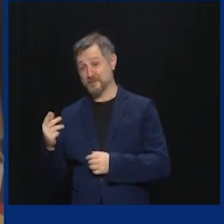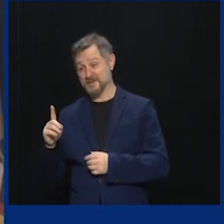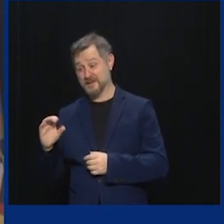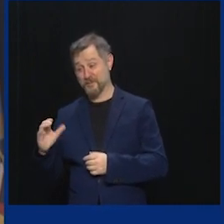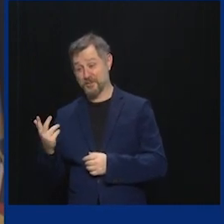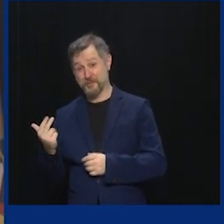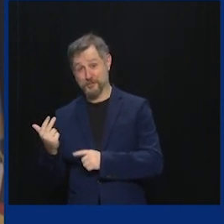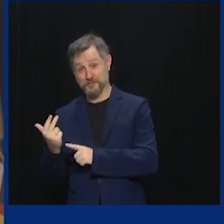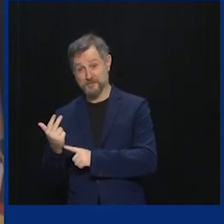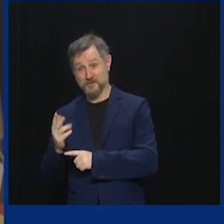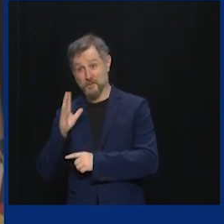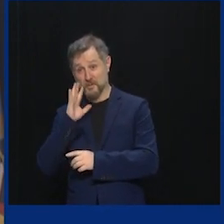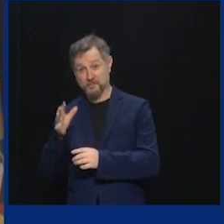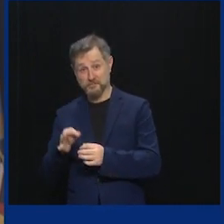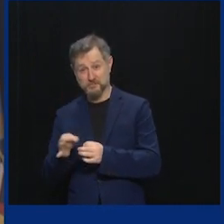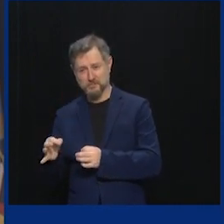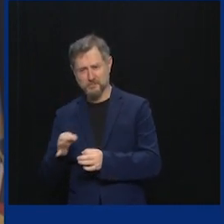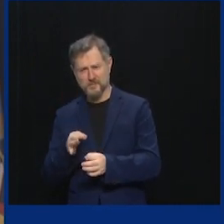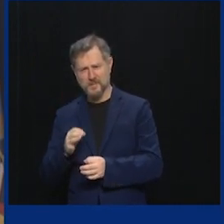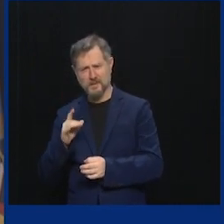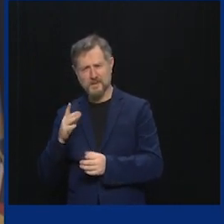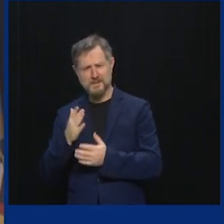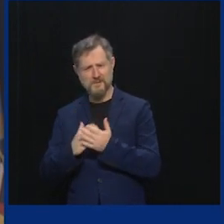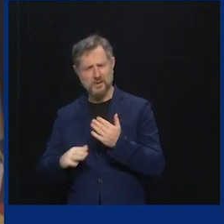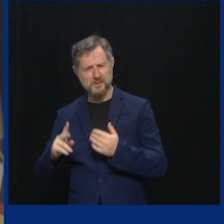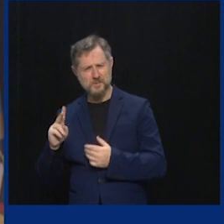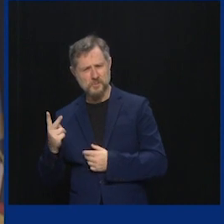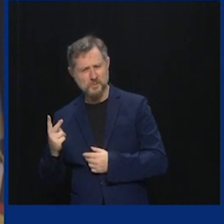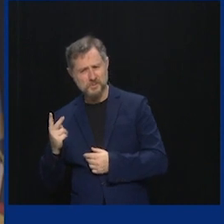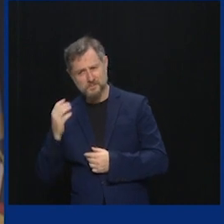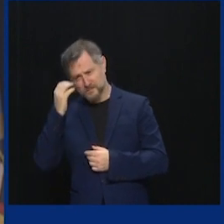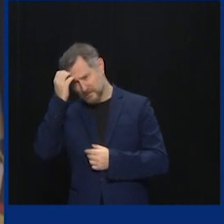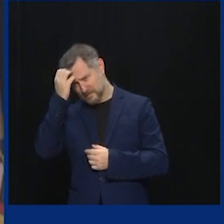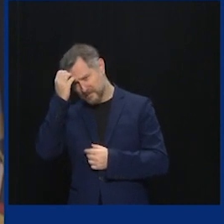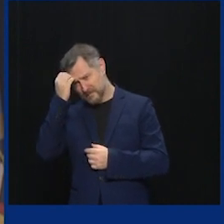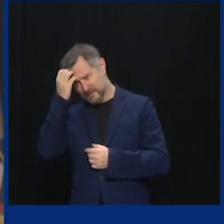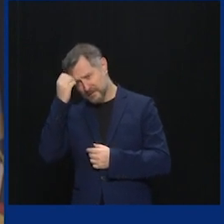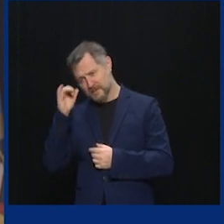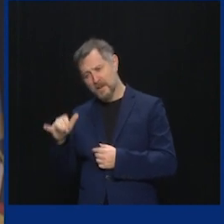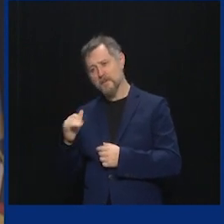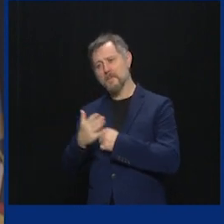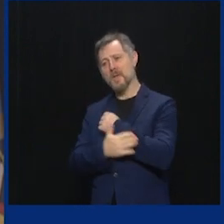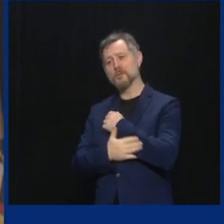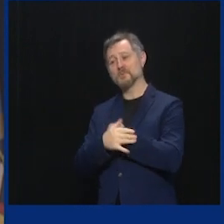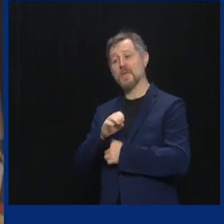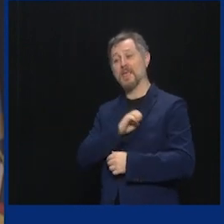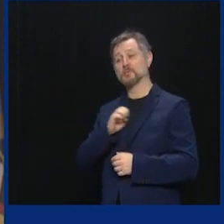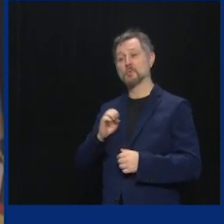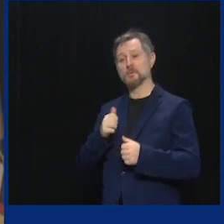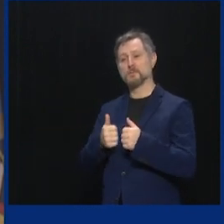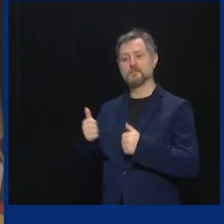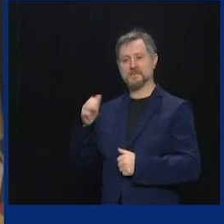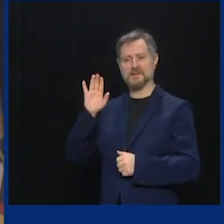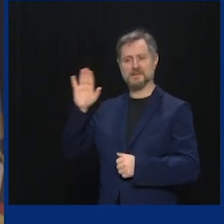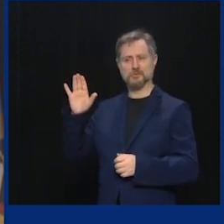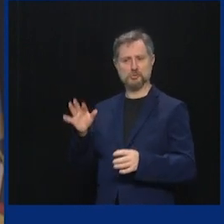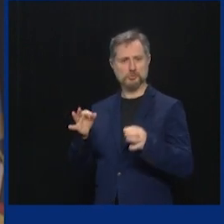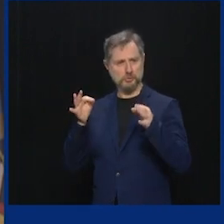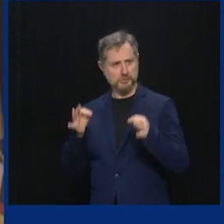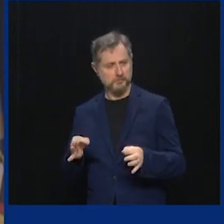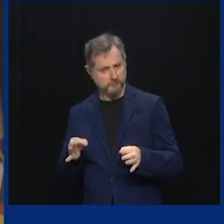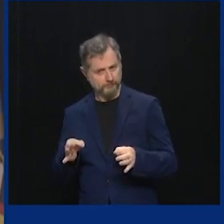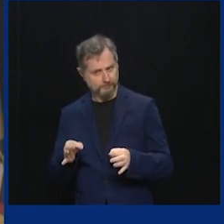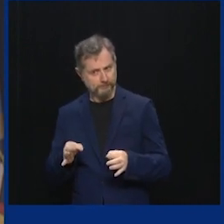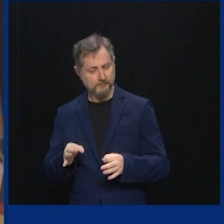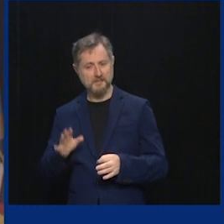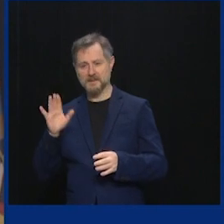Phase 2 of the mask mandate that was instituted by County Executive Polenkars? That is his decision. That is his decision.